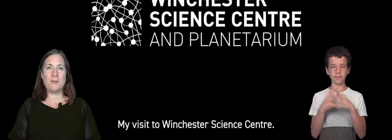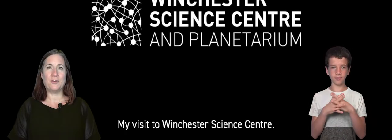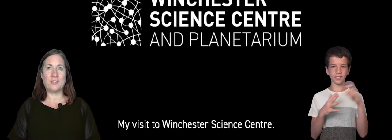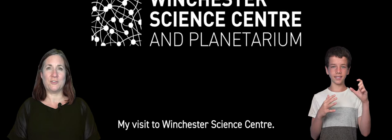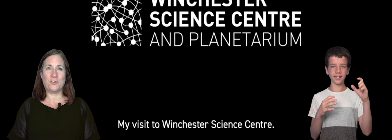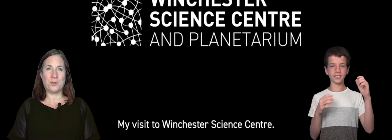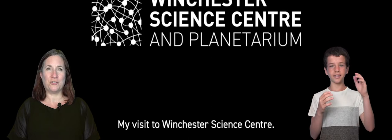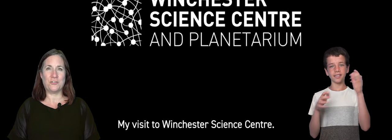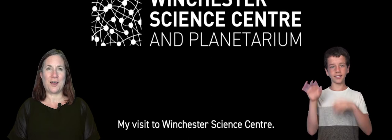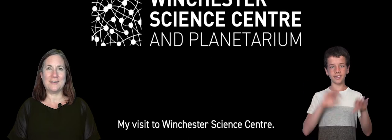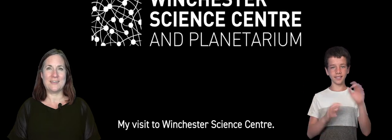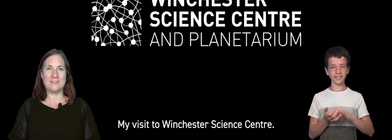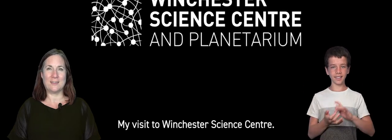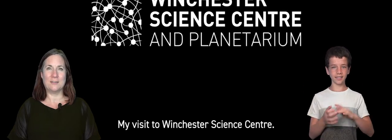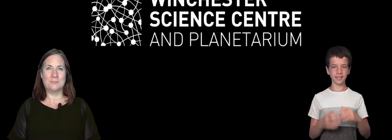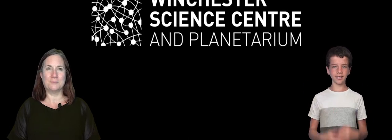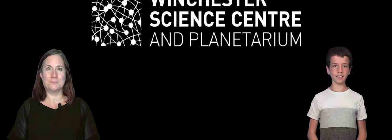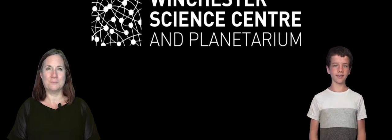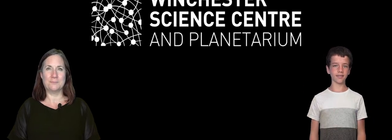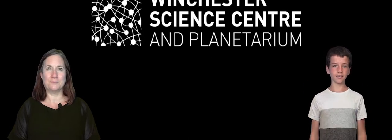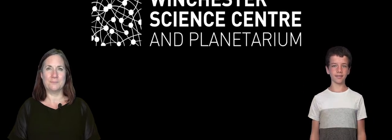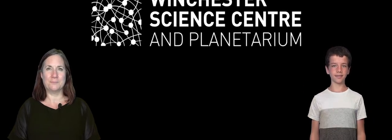My visit to Winchester Science Centre.